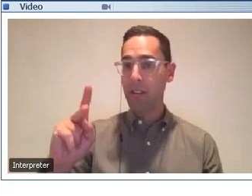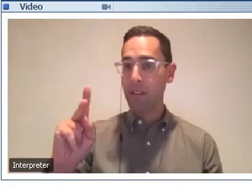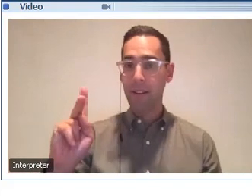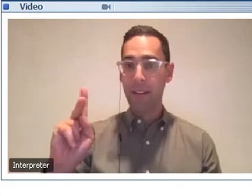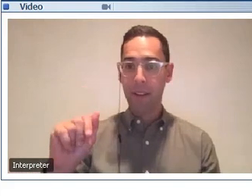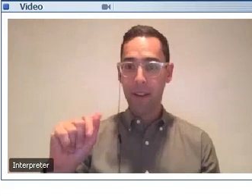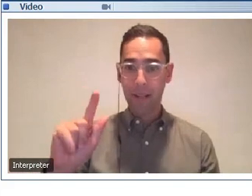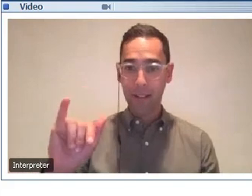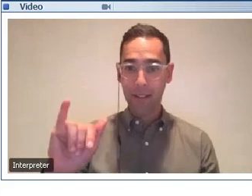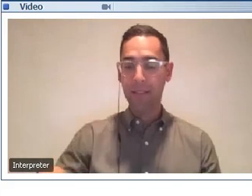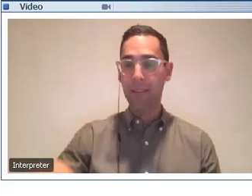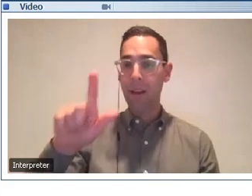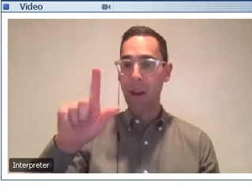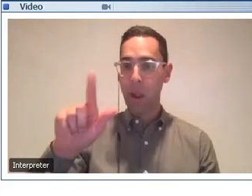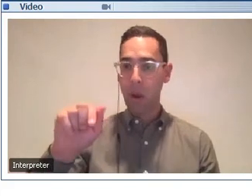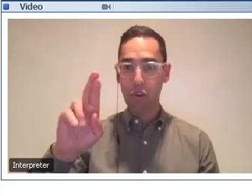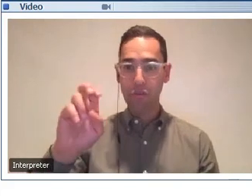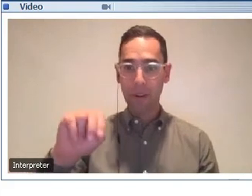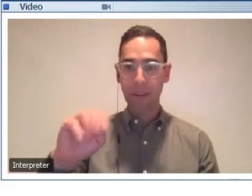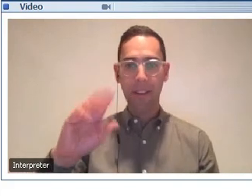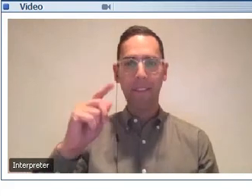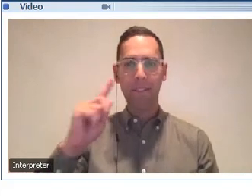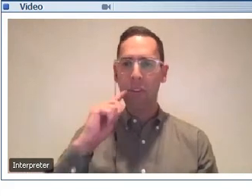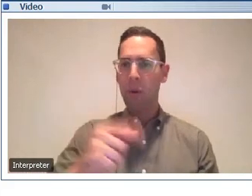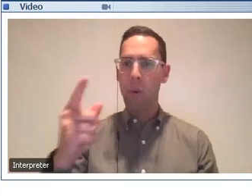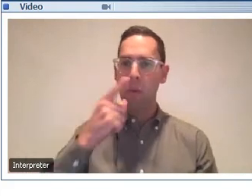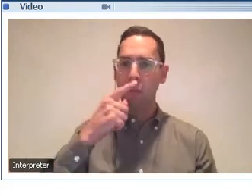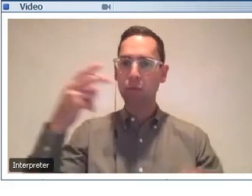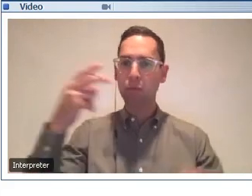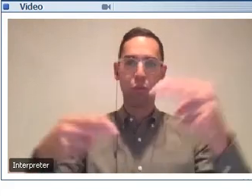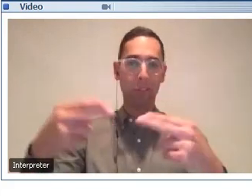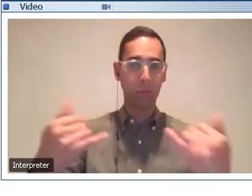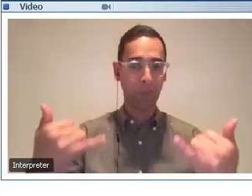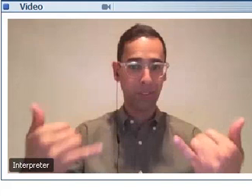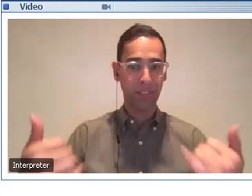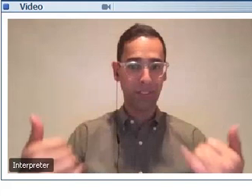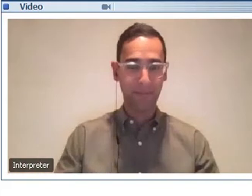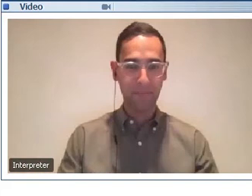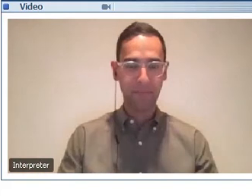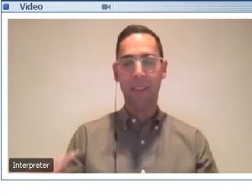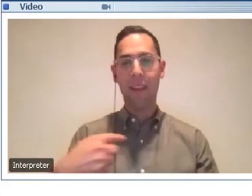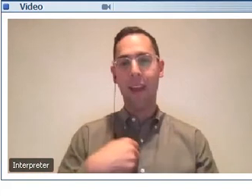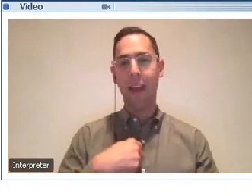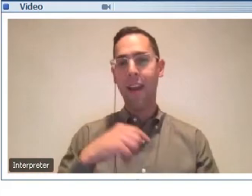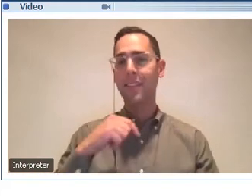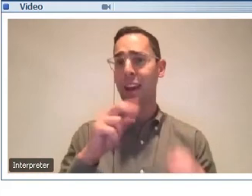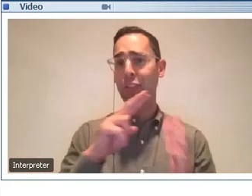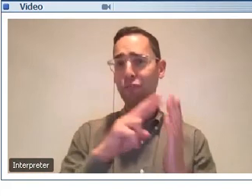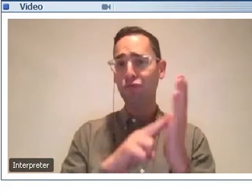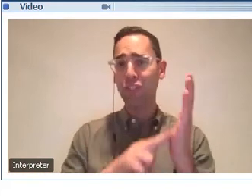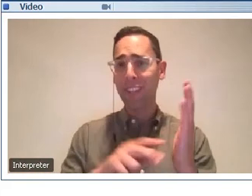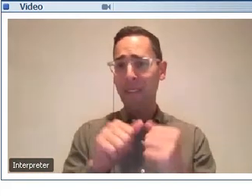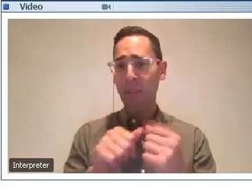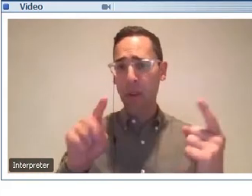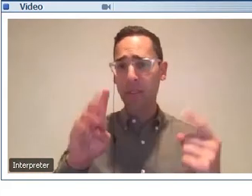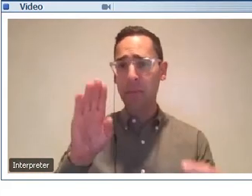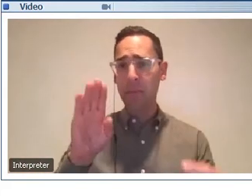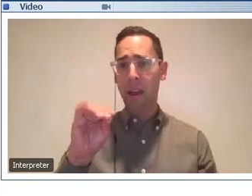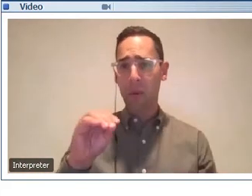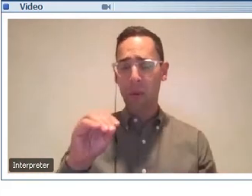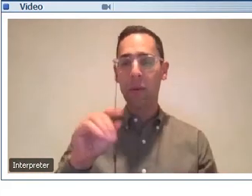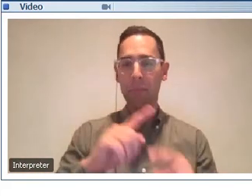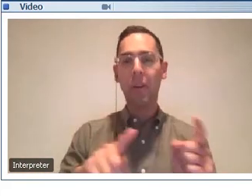you so much to everybody who has joined our webinar today. I did not read everyone's bio, but I am going to make sure that when